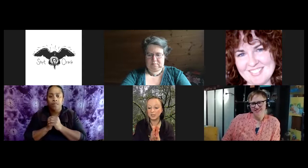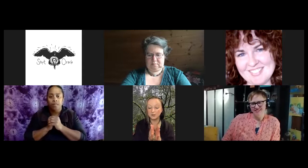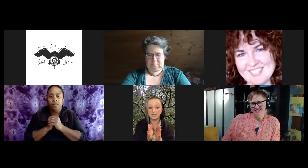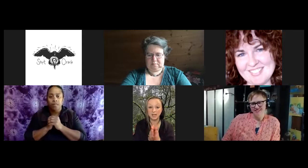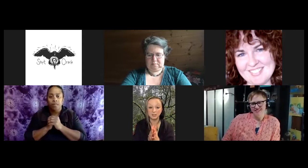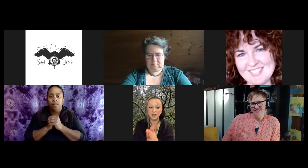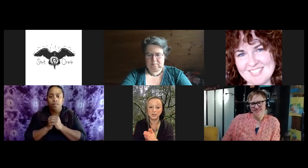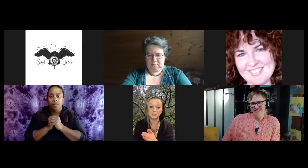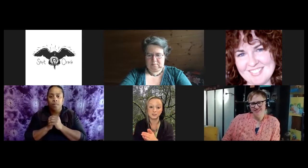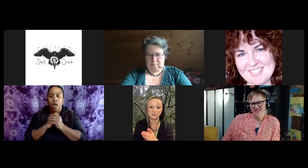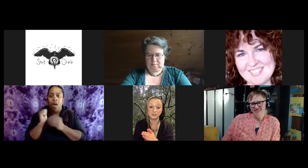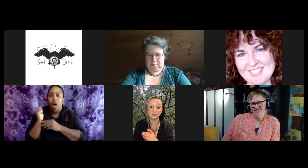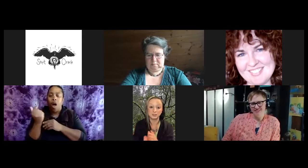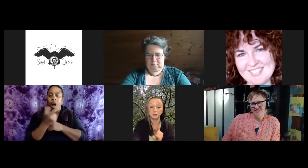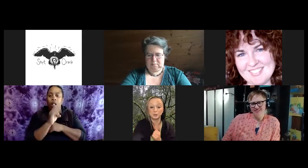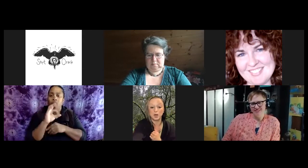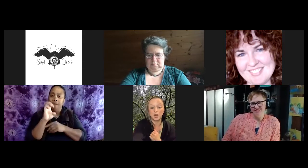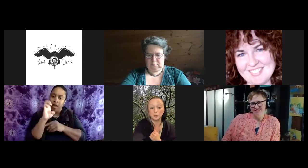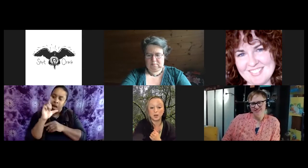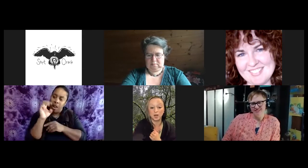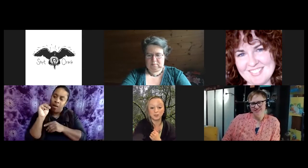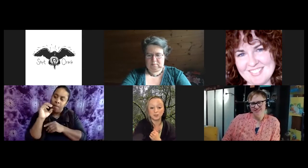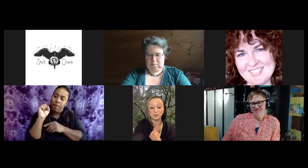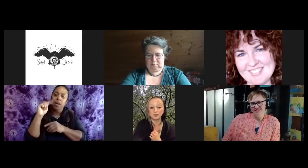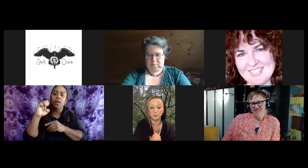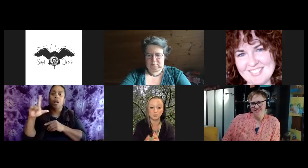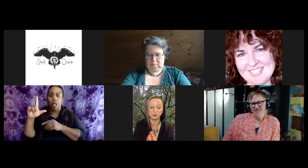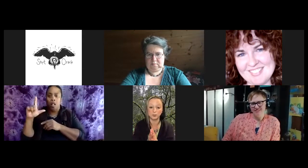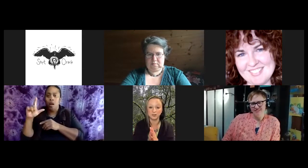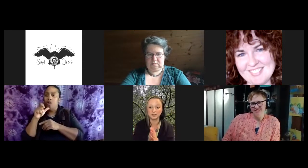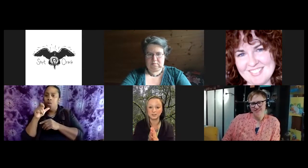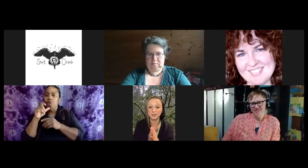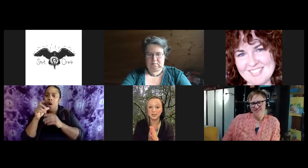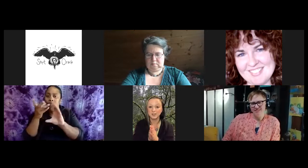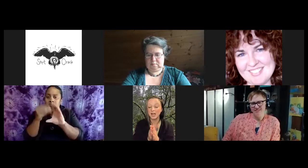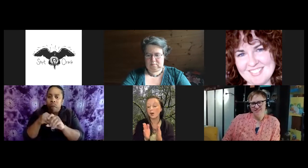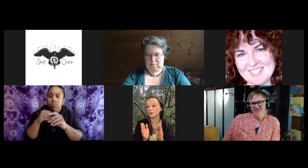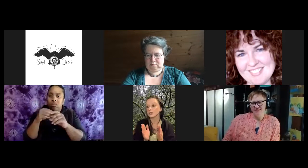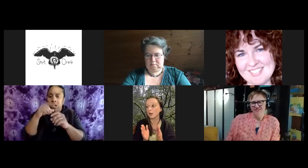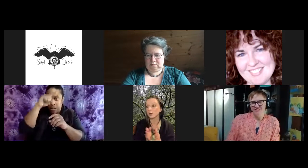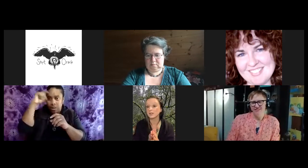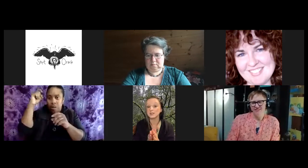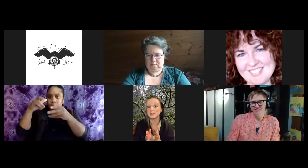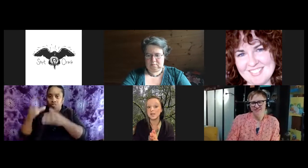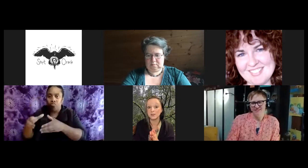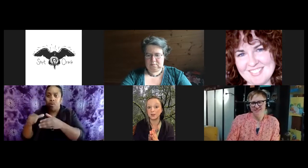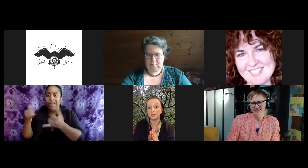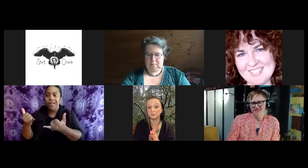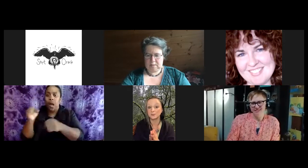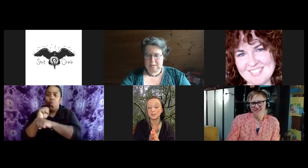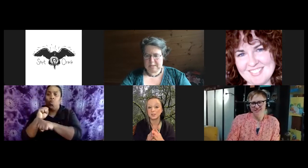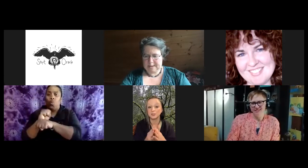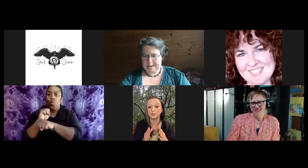all of the elementals who are a part of the summer court now start working